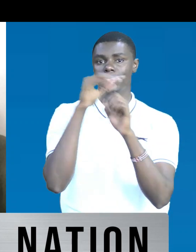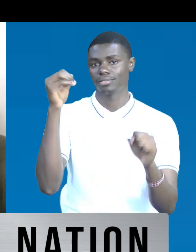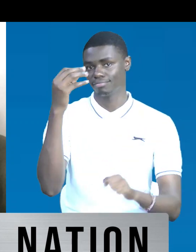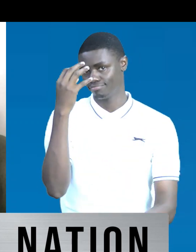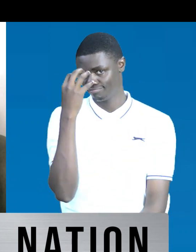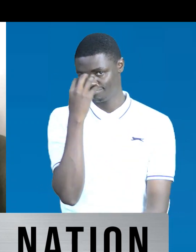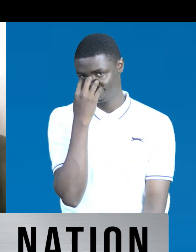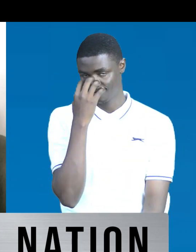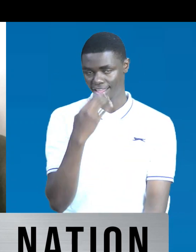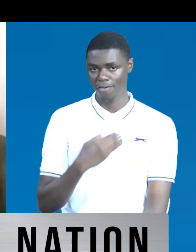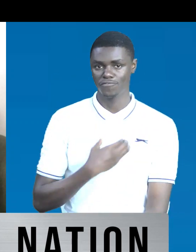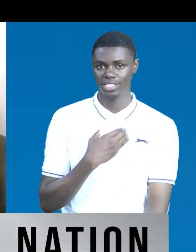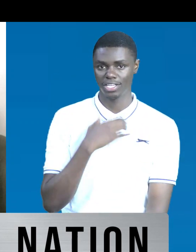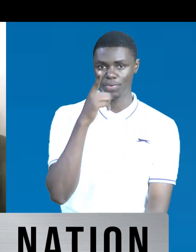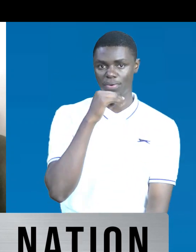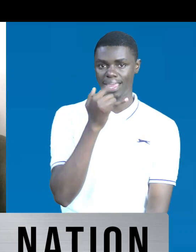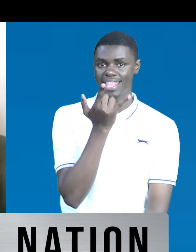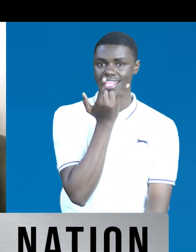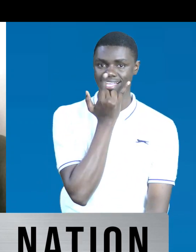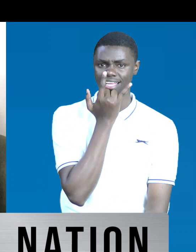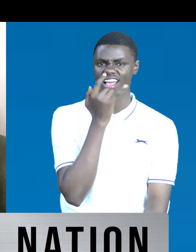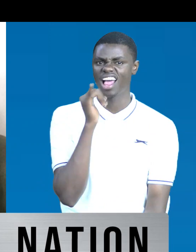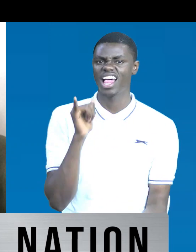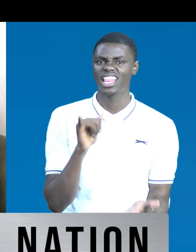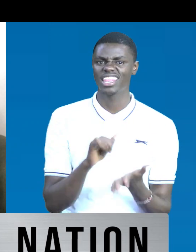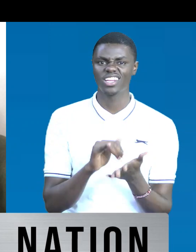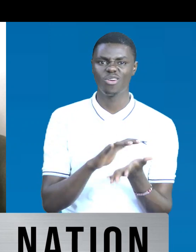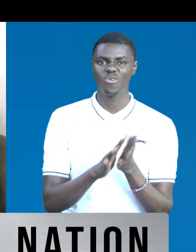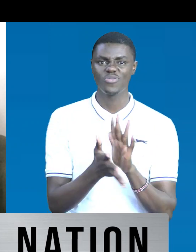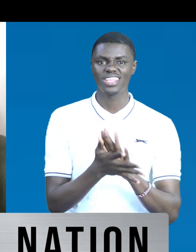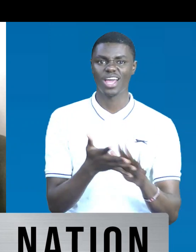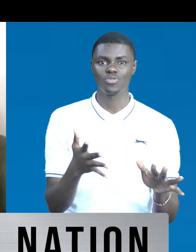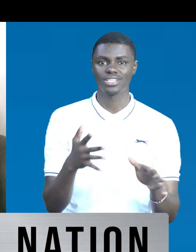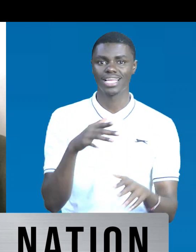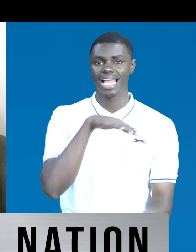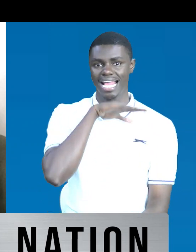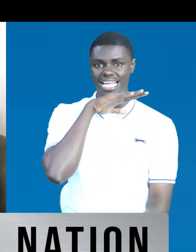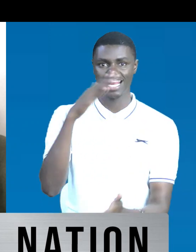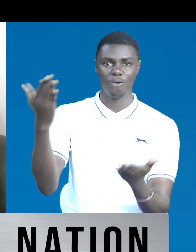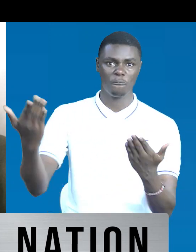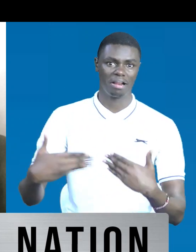Ruto visited Nyanza. Was that without Raila's welcoming, or?